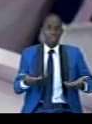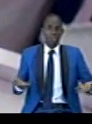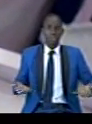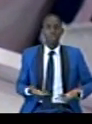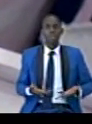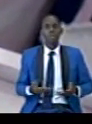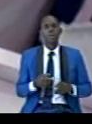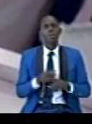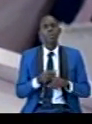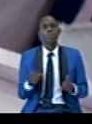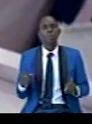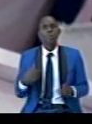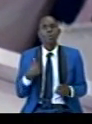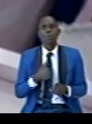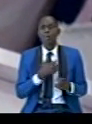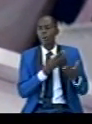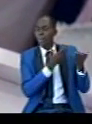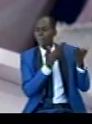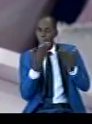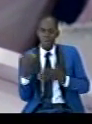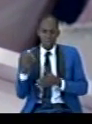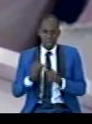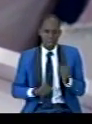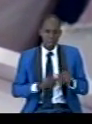bring every principal down.